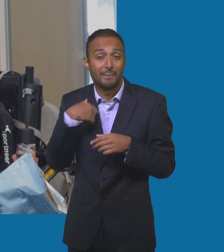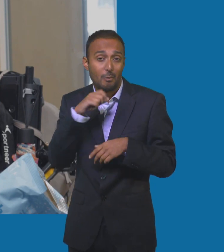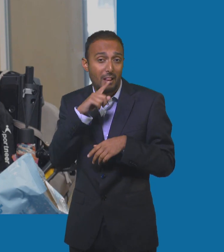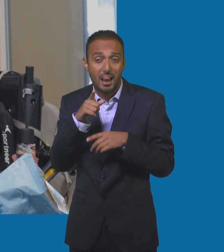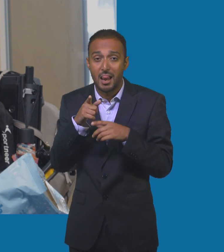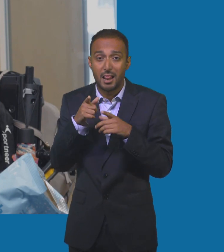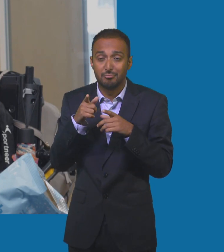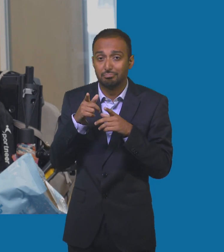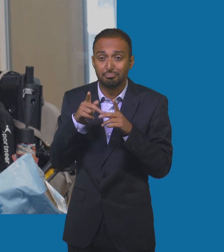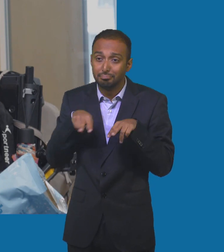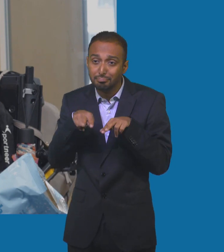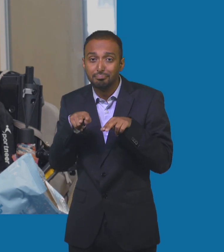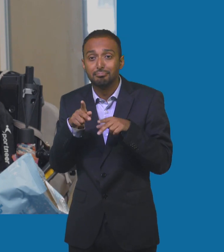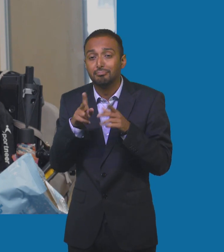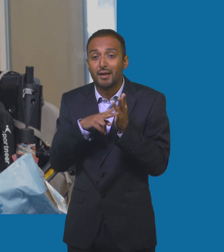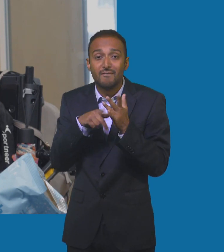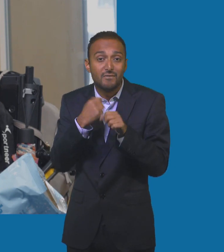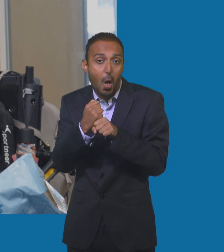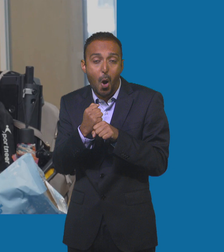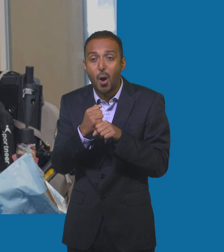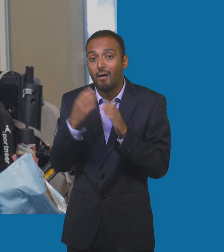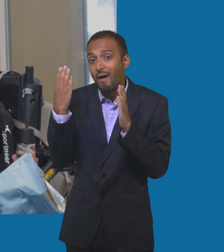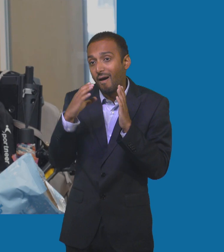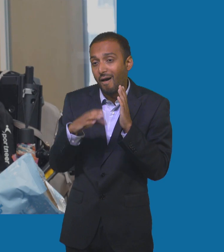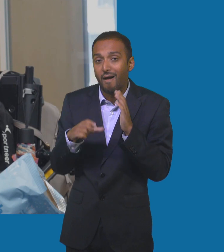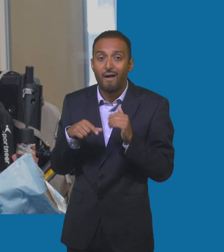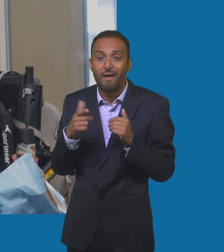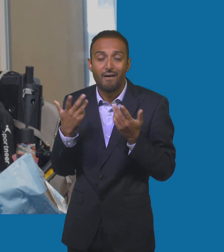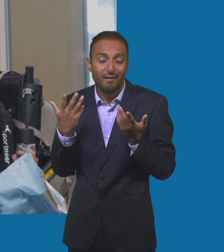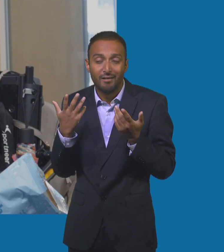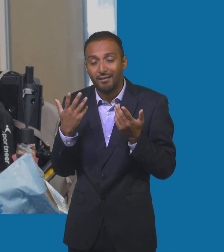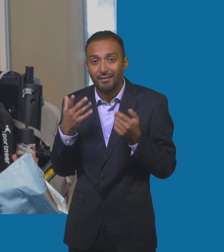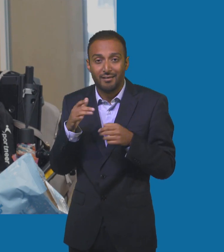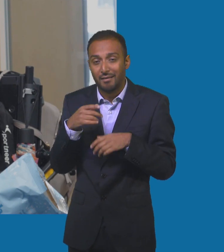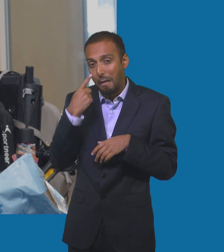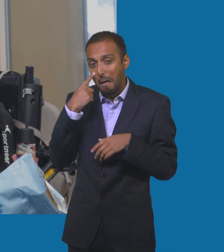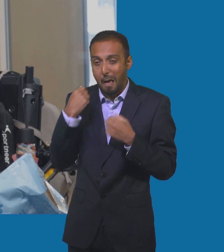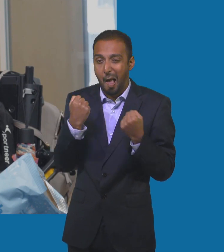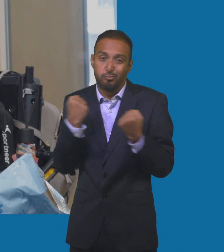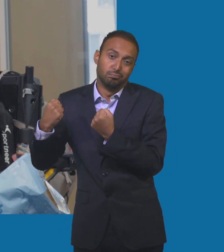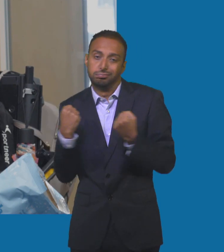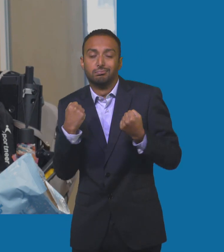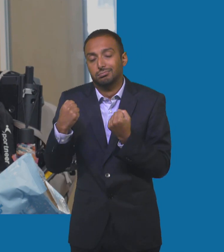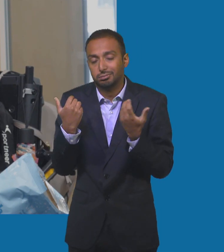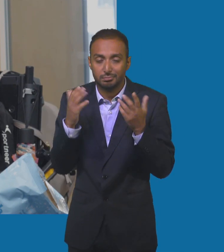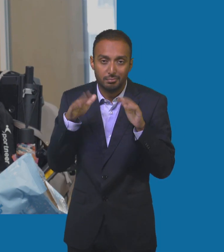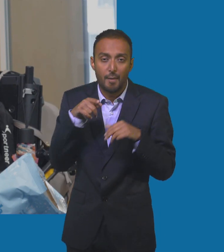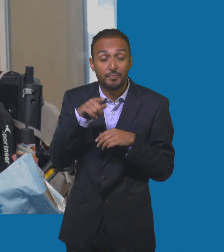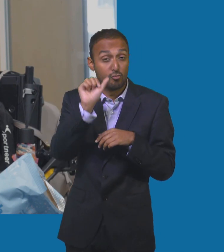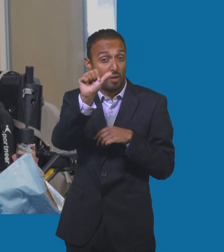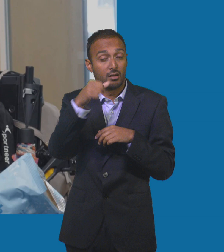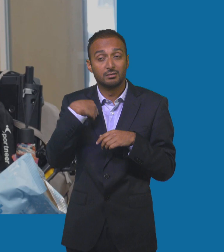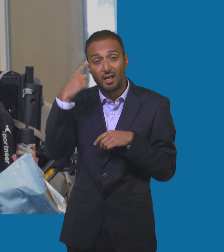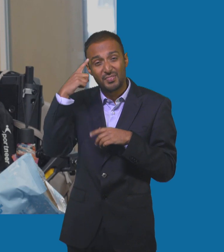many curbs I hit, but let's not talk about that. But I think, as you talked about, environmental issues are a real concern, and I think